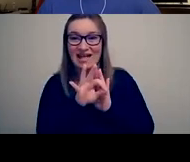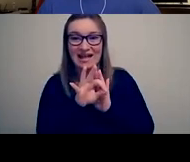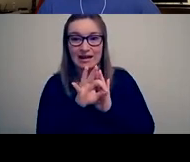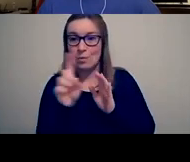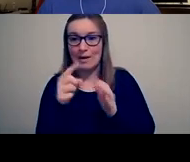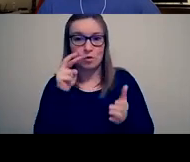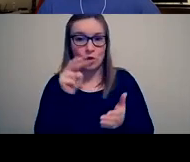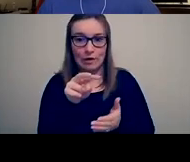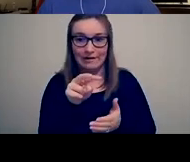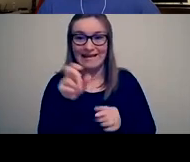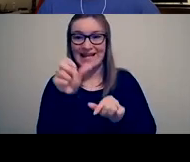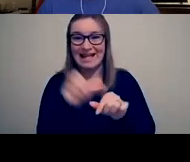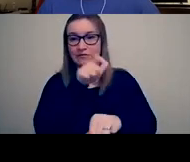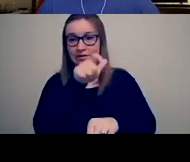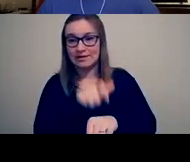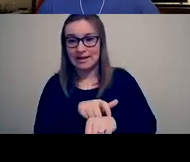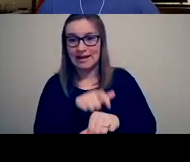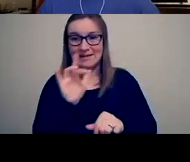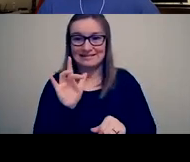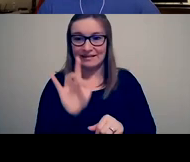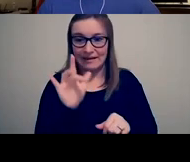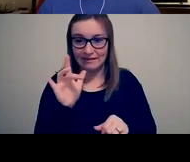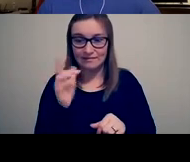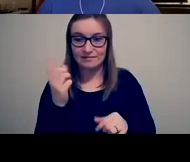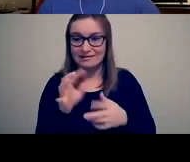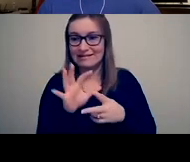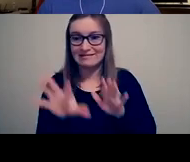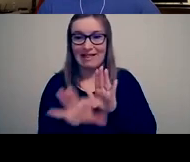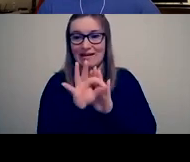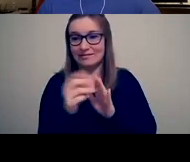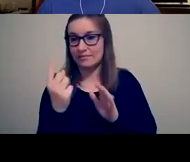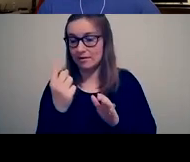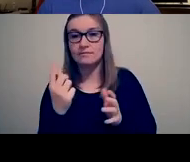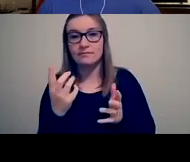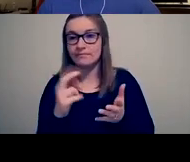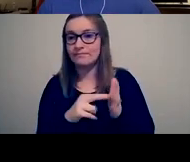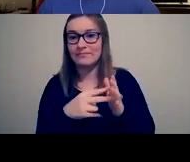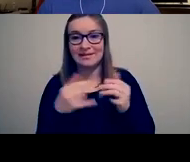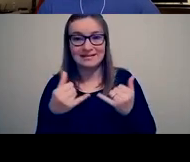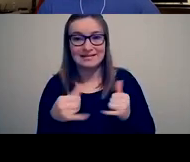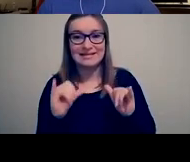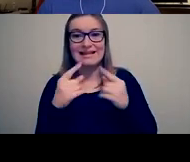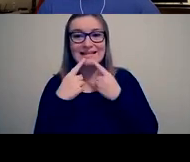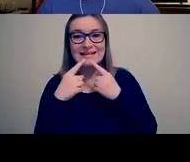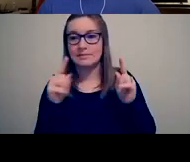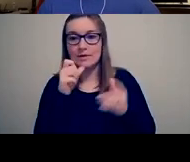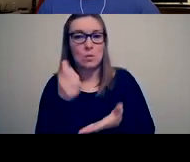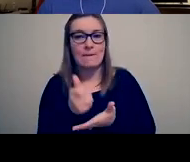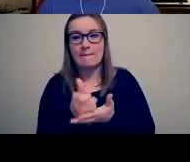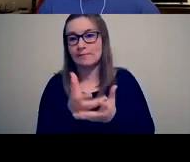I select something, it's still going to make the announcements don't help that